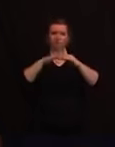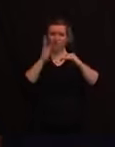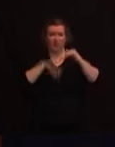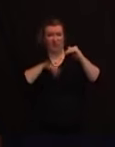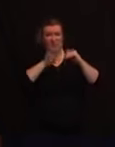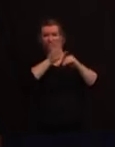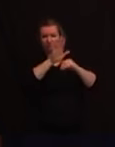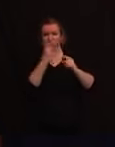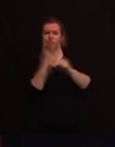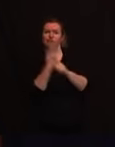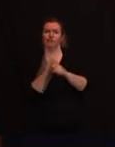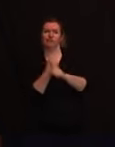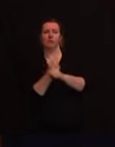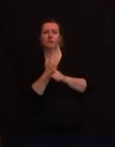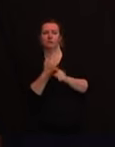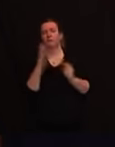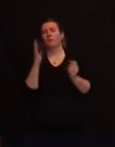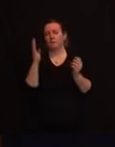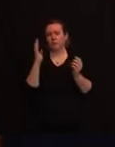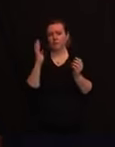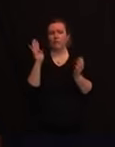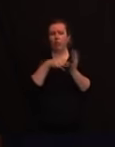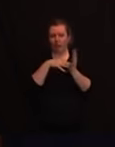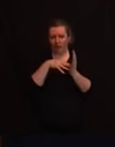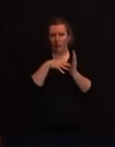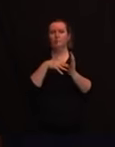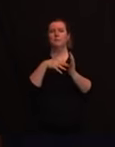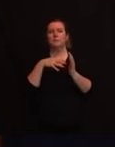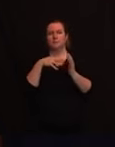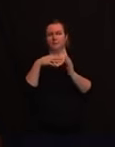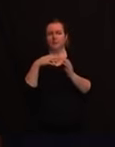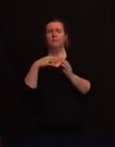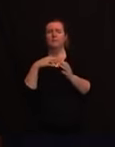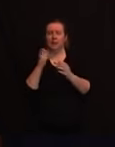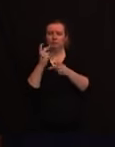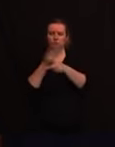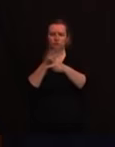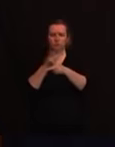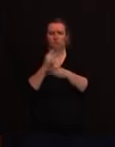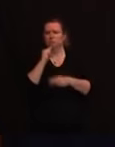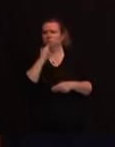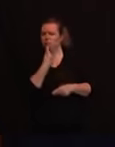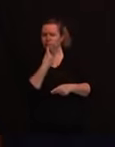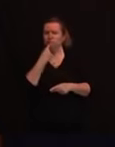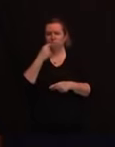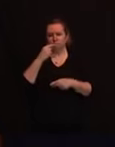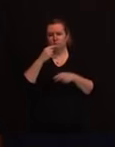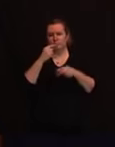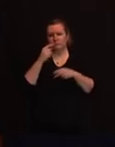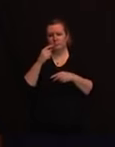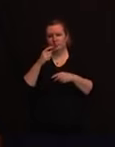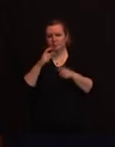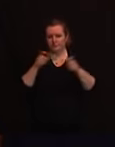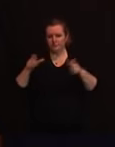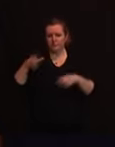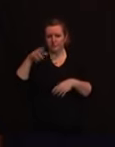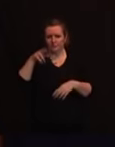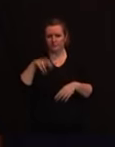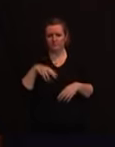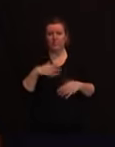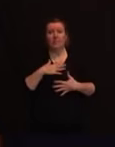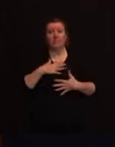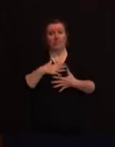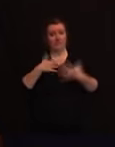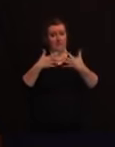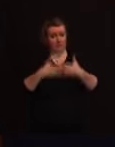4,000 beds that can accommodate critical care patients. So that's where you see the increase in the ventilators. But we